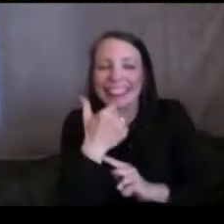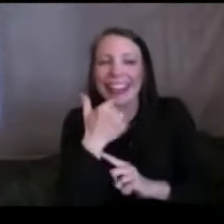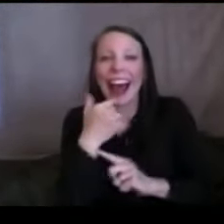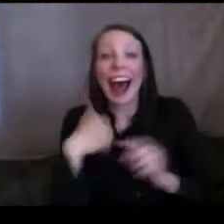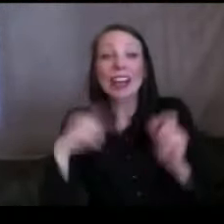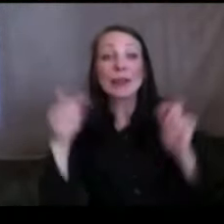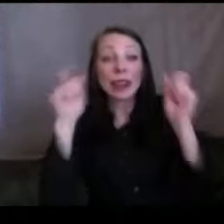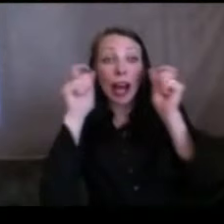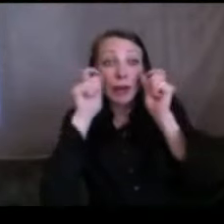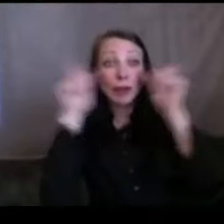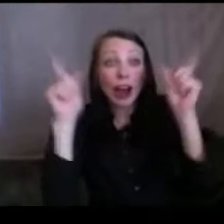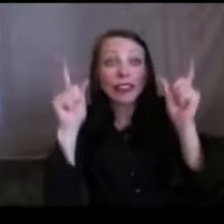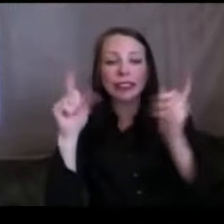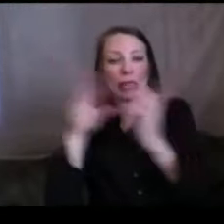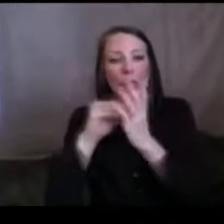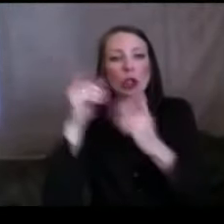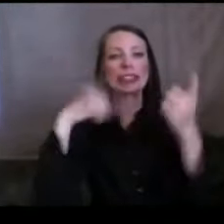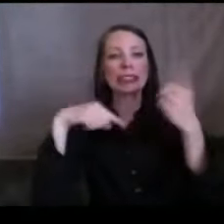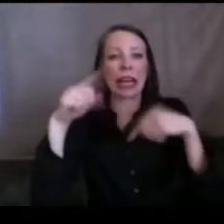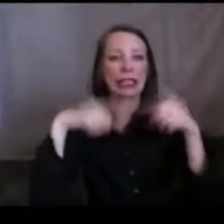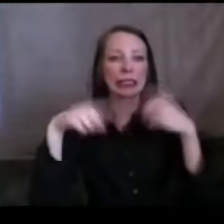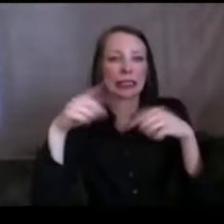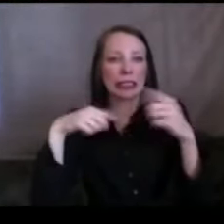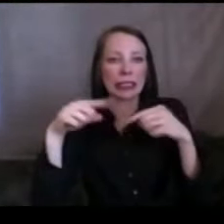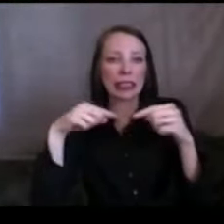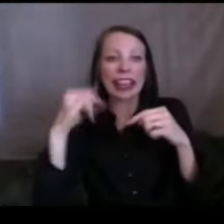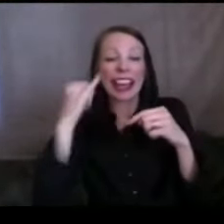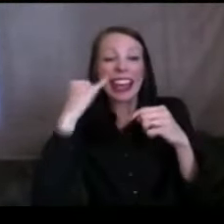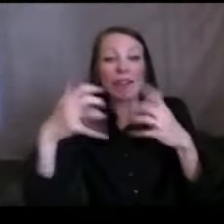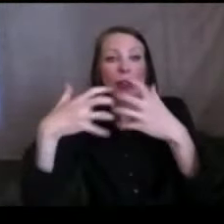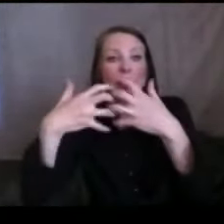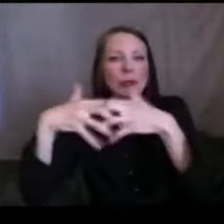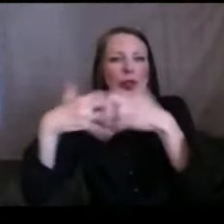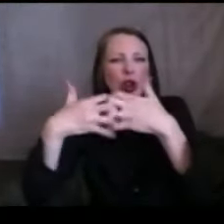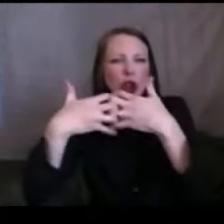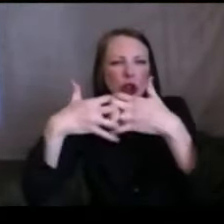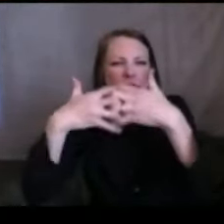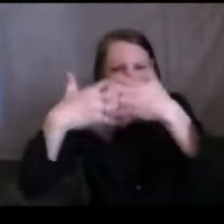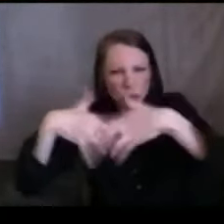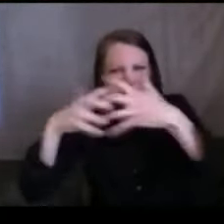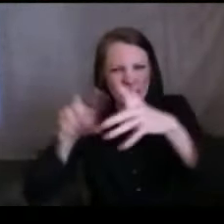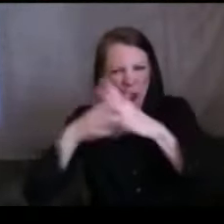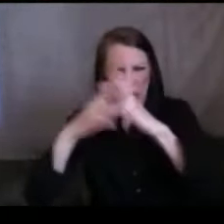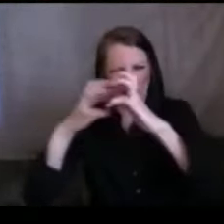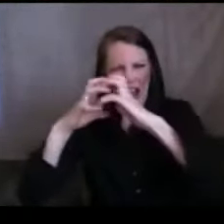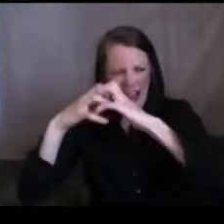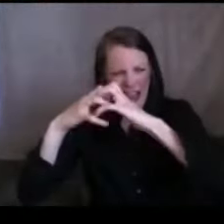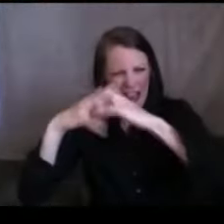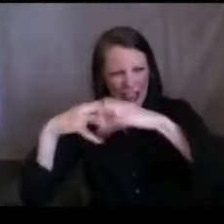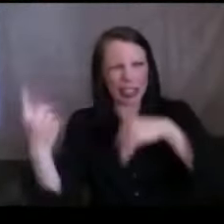the sign. You know, good example, when the machine start going down or something going to the machine,